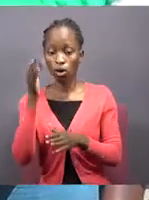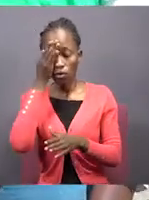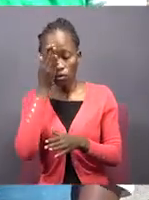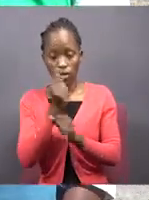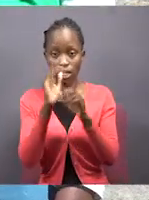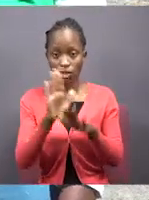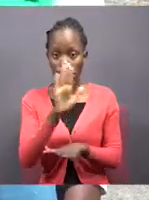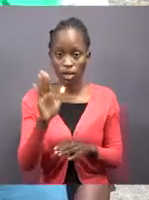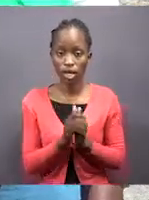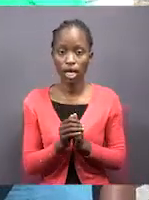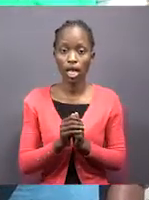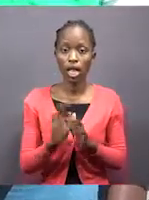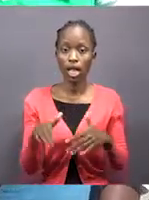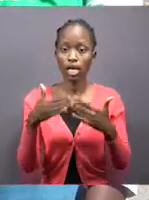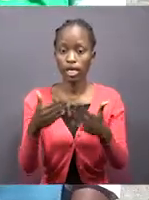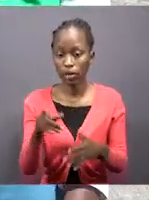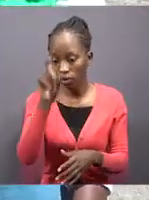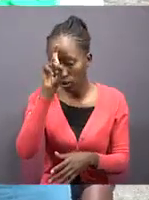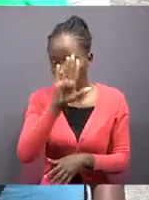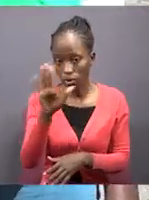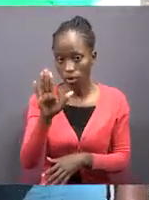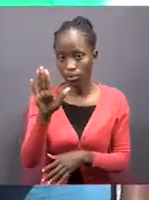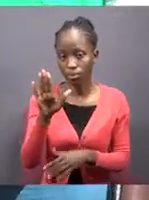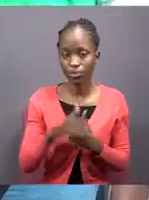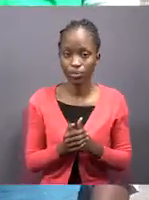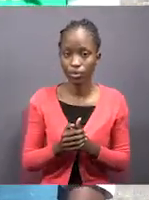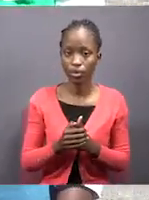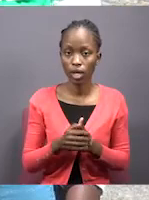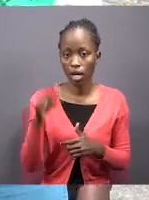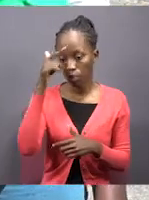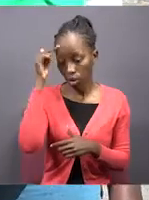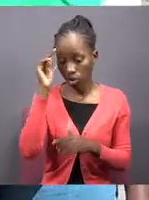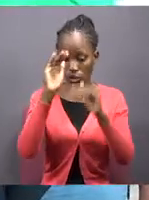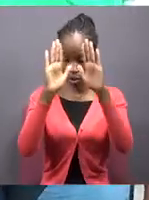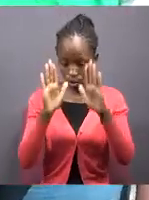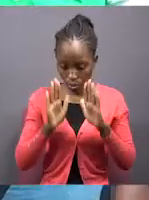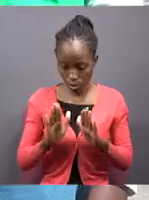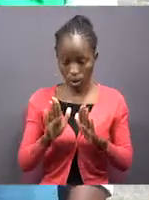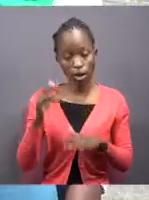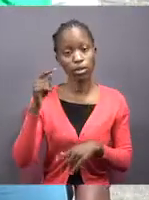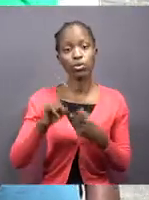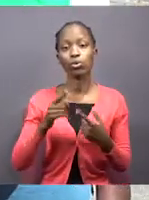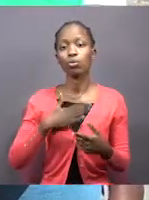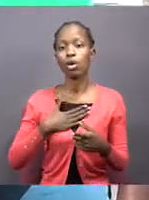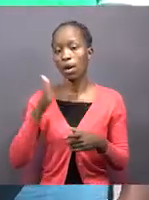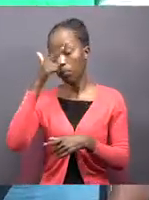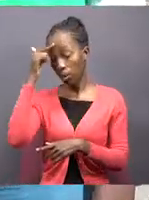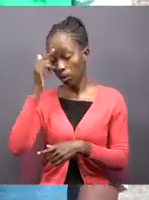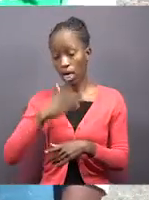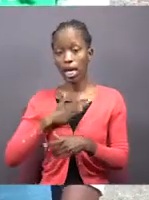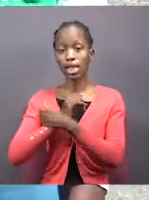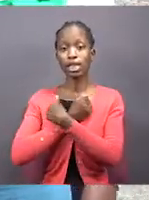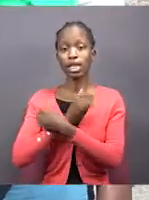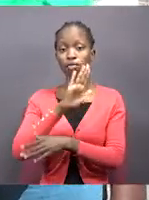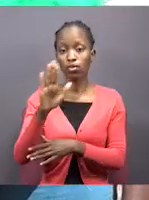Egypt for your ransom, Cush and Seba in your stead, since you are precious and honored in my sight. And because I love you, I will give men in